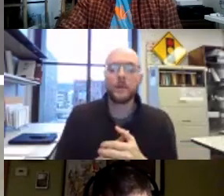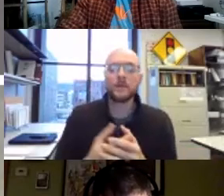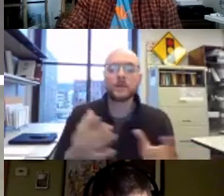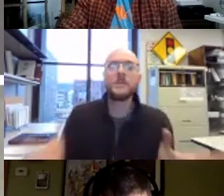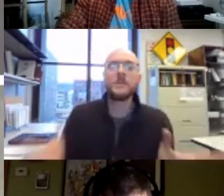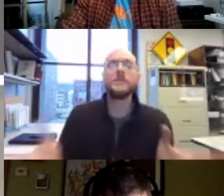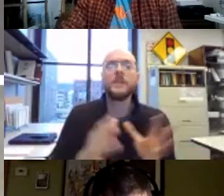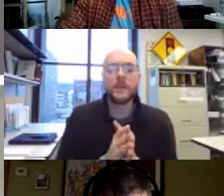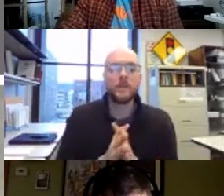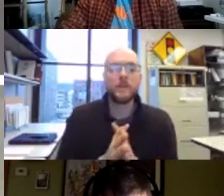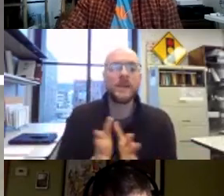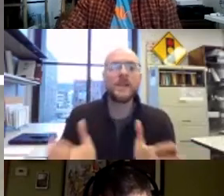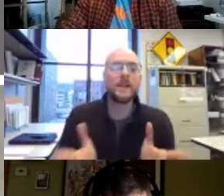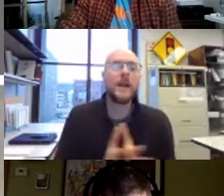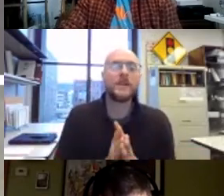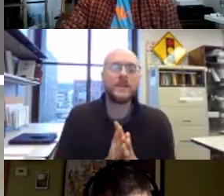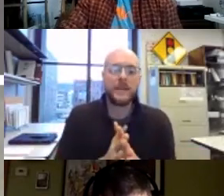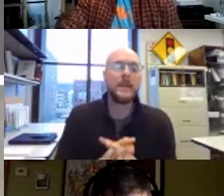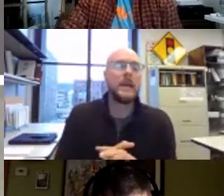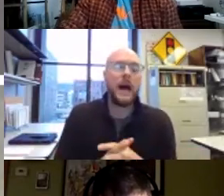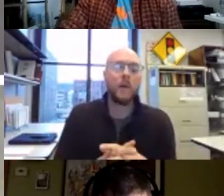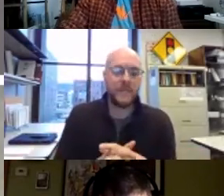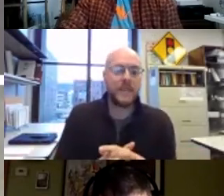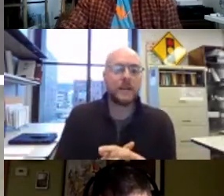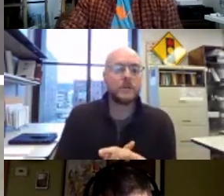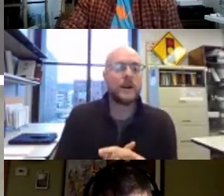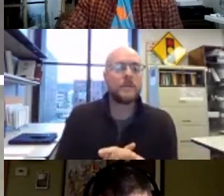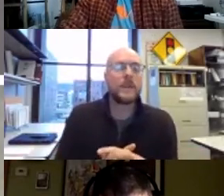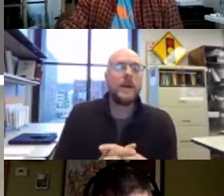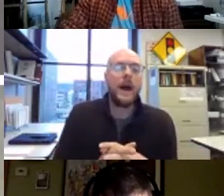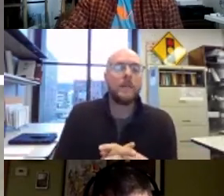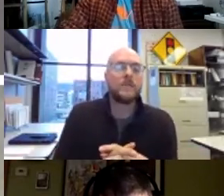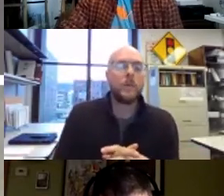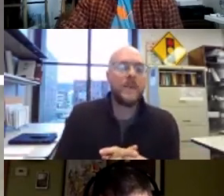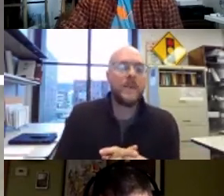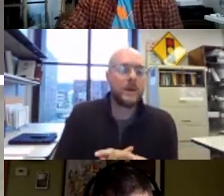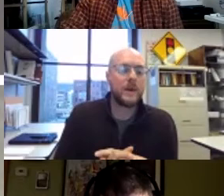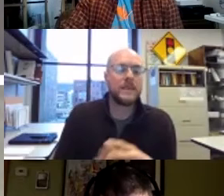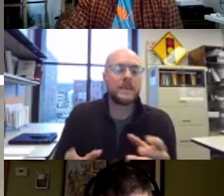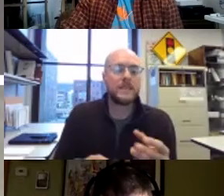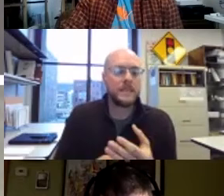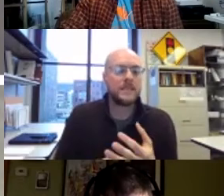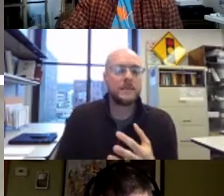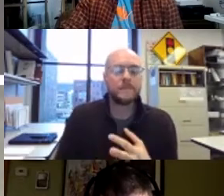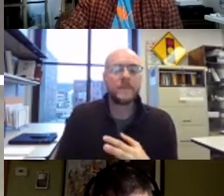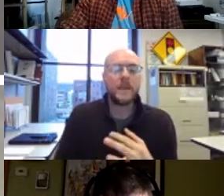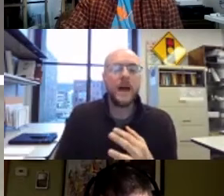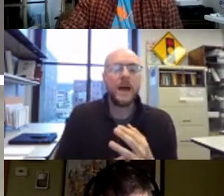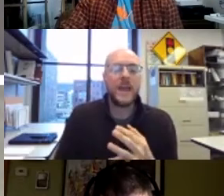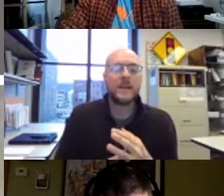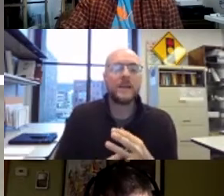turning lane or reducing lanes, we undertake a traffic study. We did here as well. So we evaluated this existing